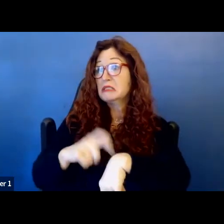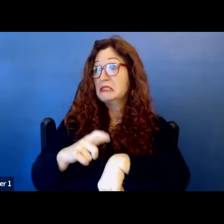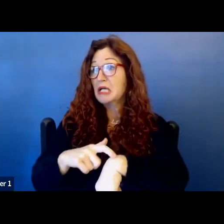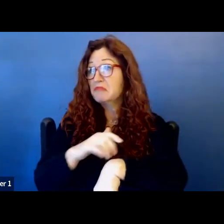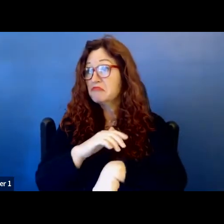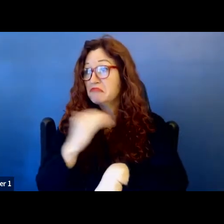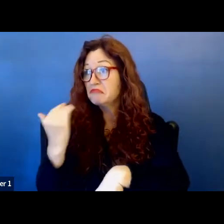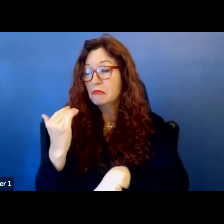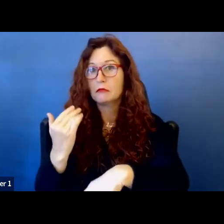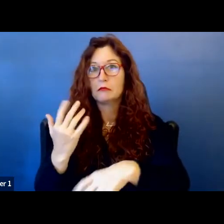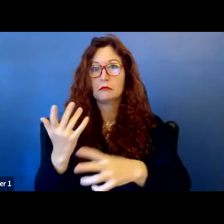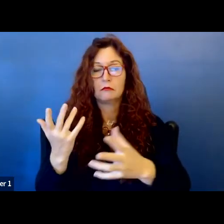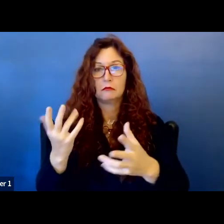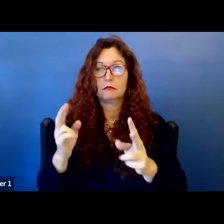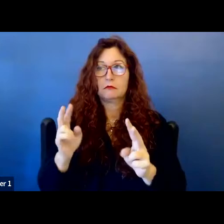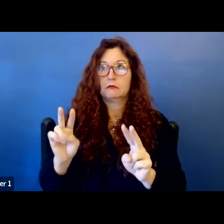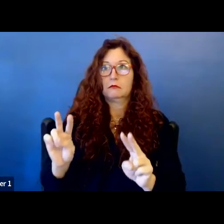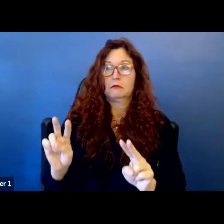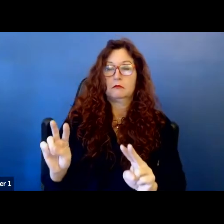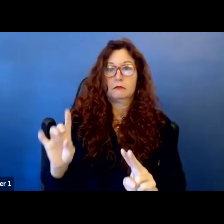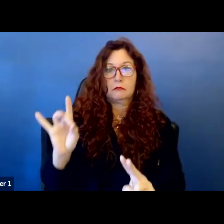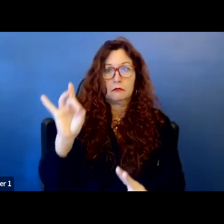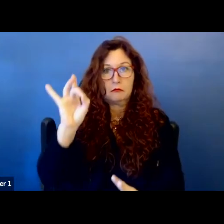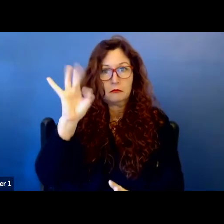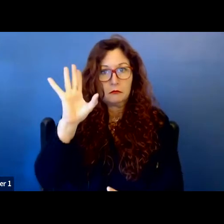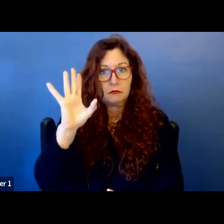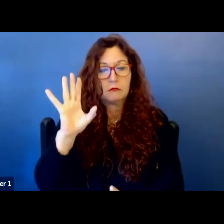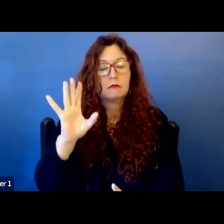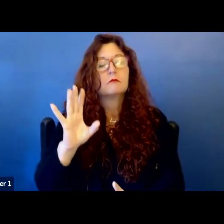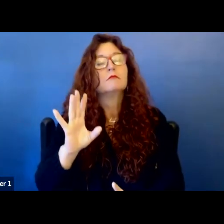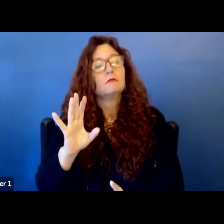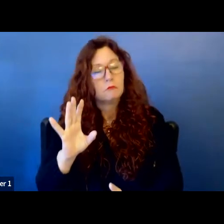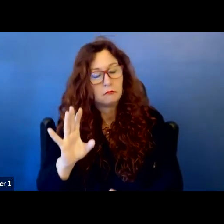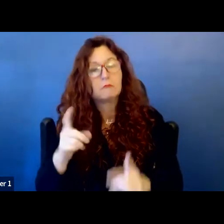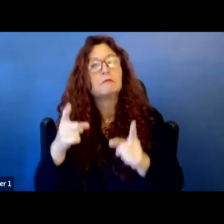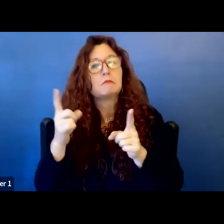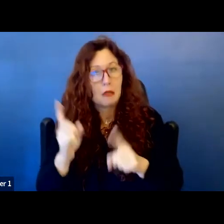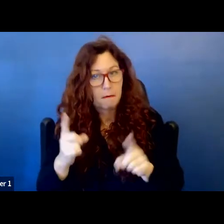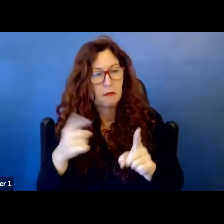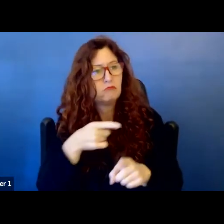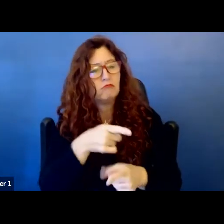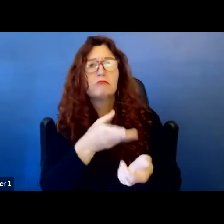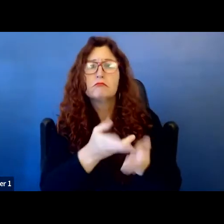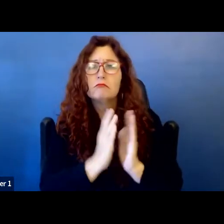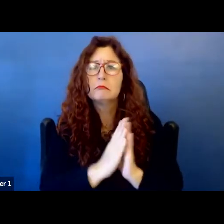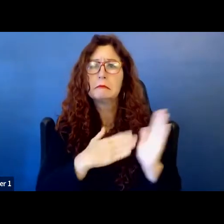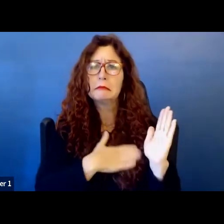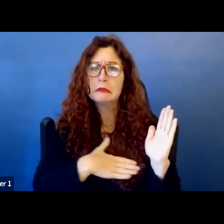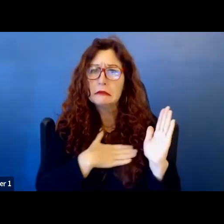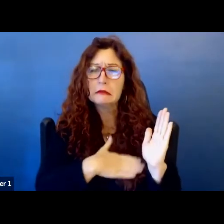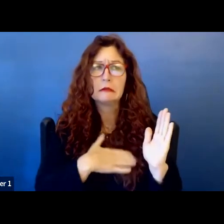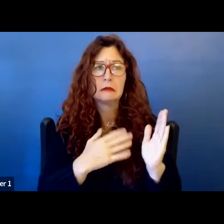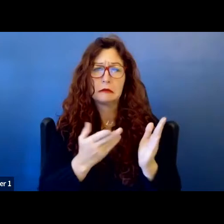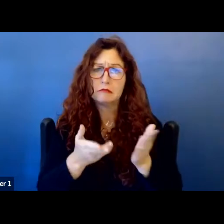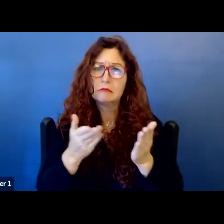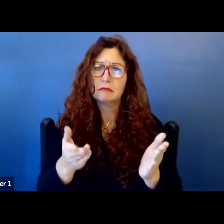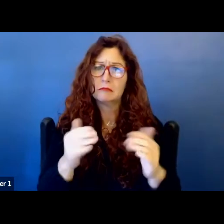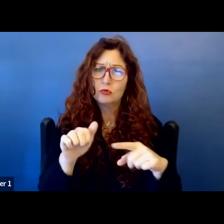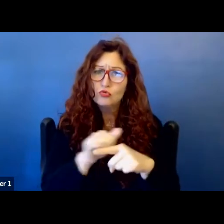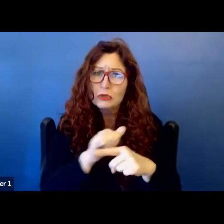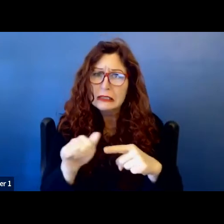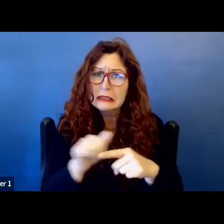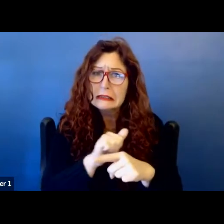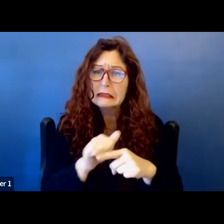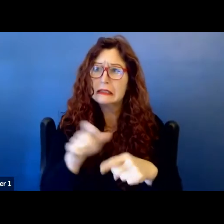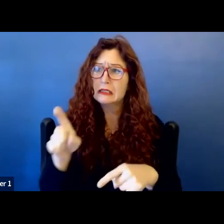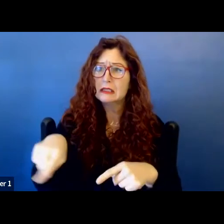recommendations was for there to be more training available for his colleagues who often shared insensitive messages on the intercom